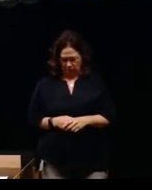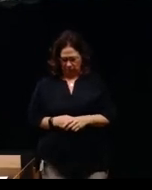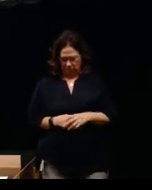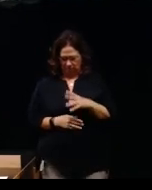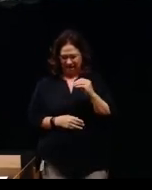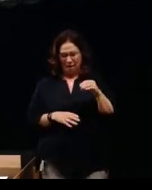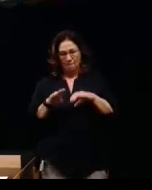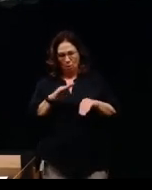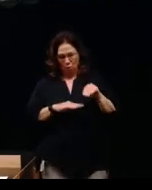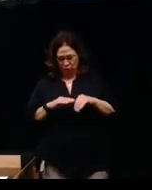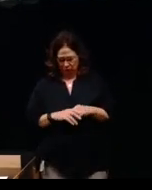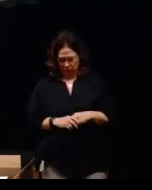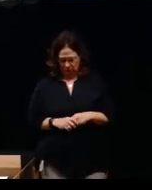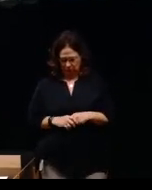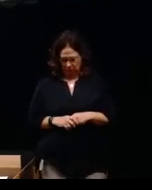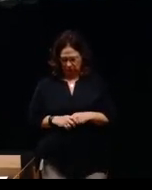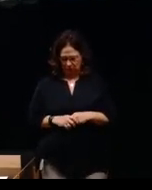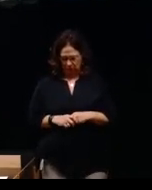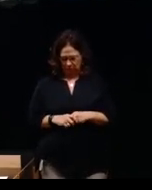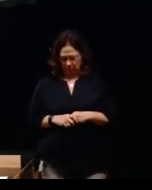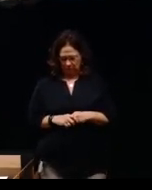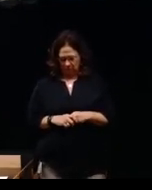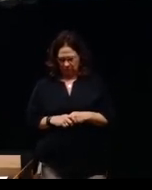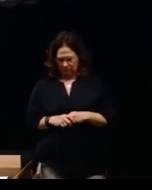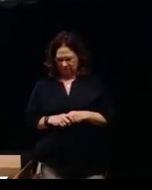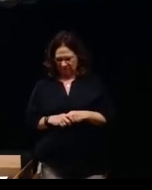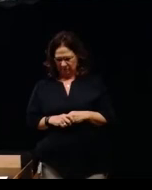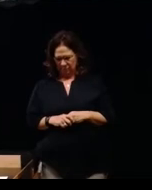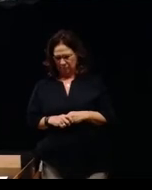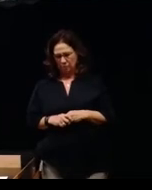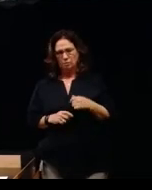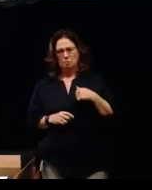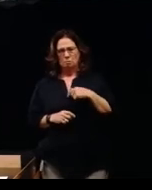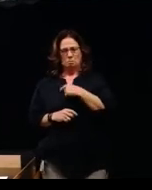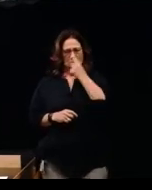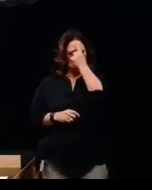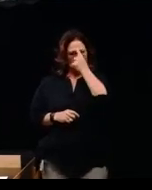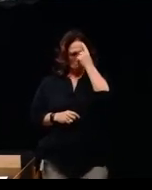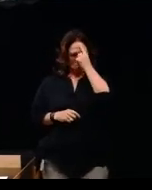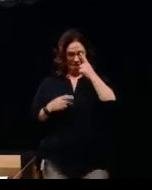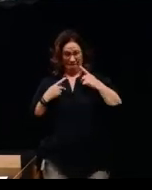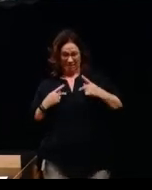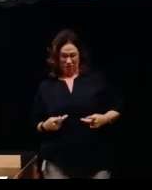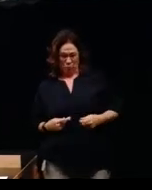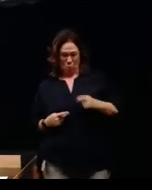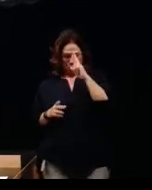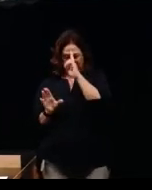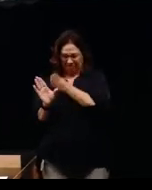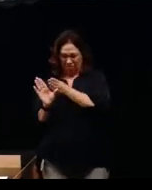Where are there relevant physical or psychologically latent factors that may